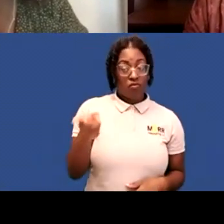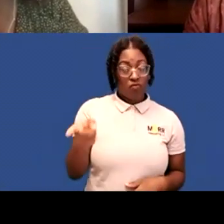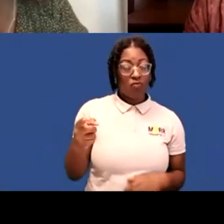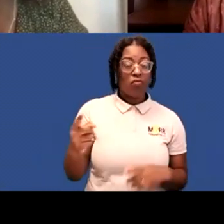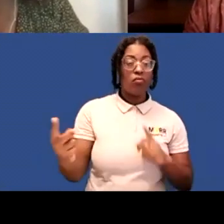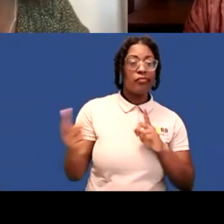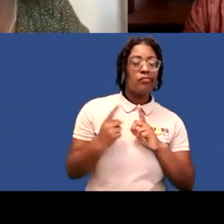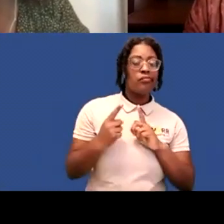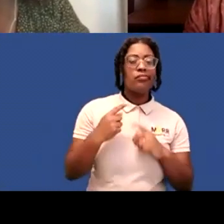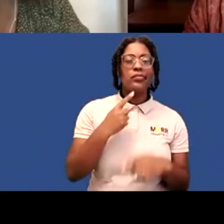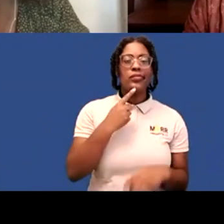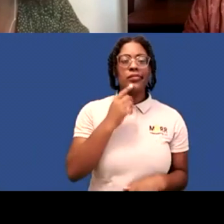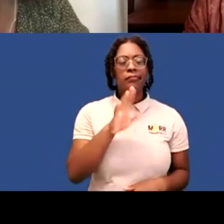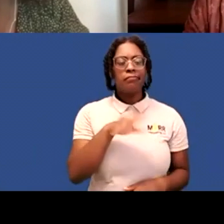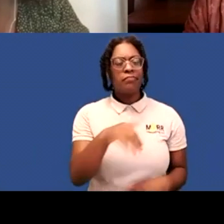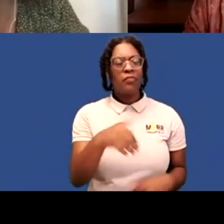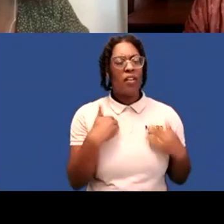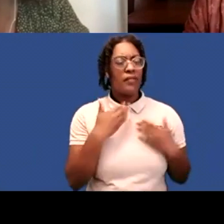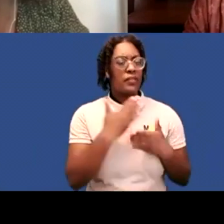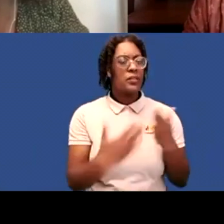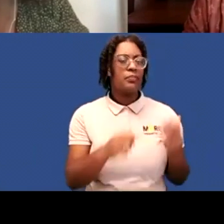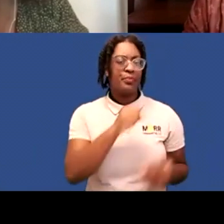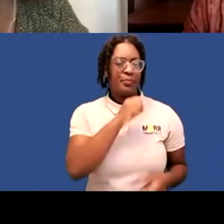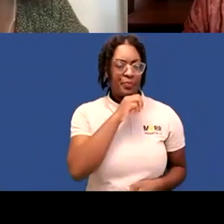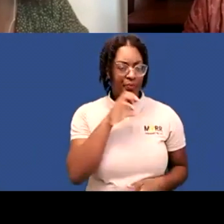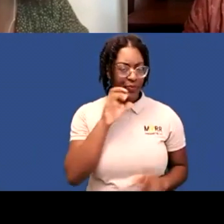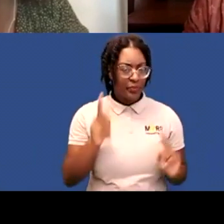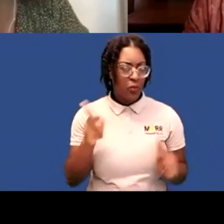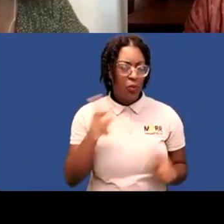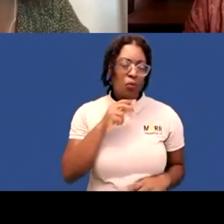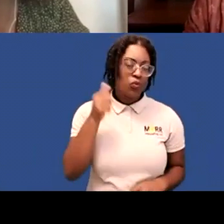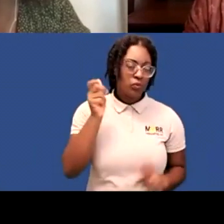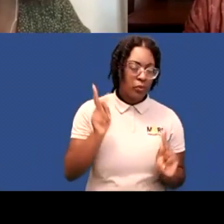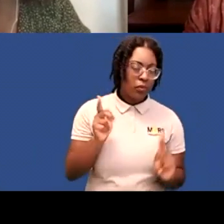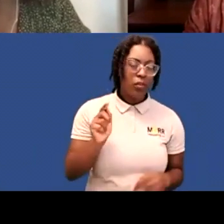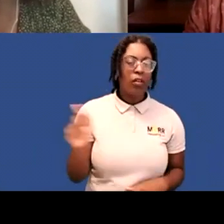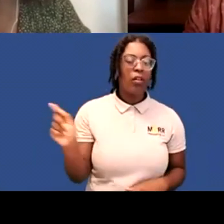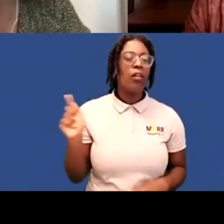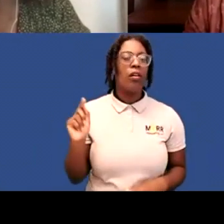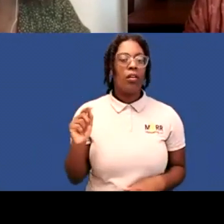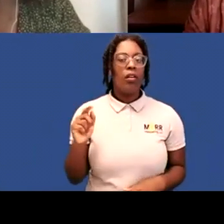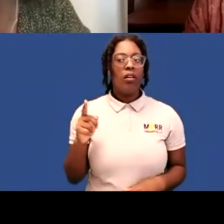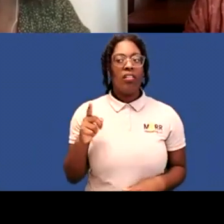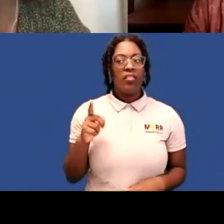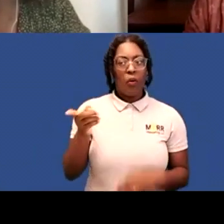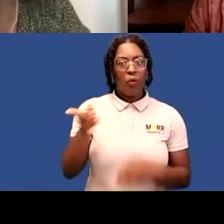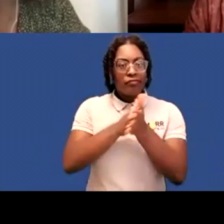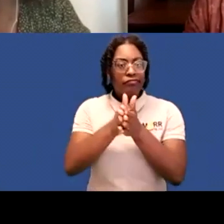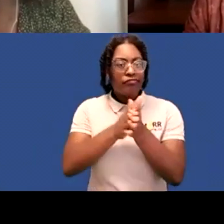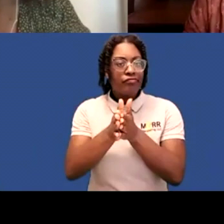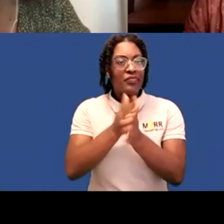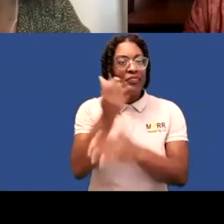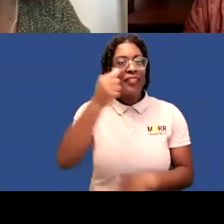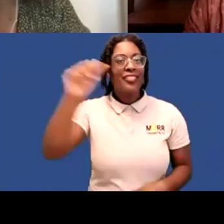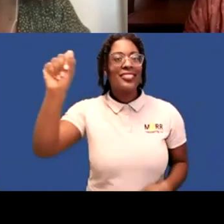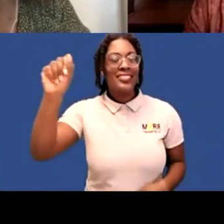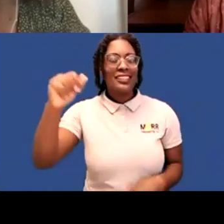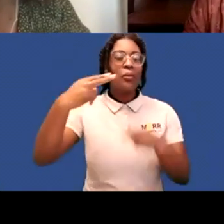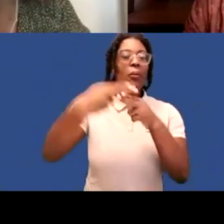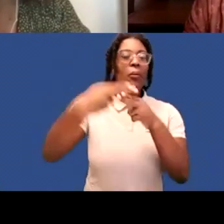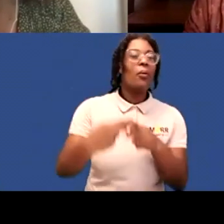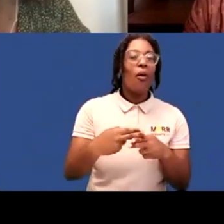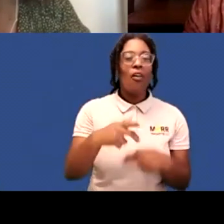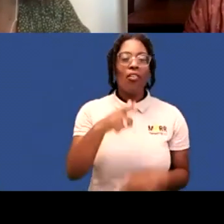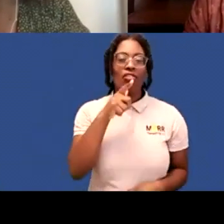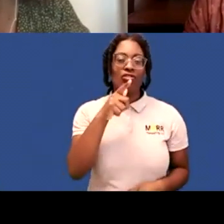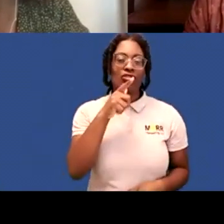some elderly people had motivated and were protesting. They were calling it lunch protest. And they go out on this